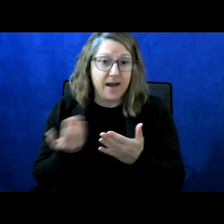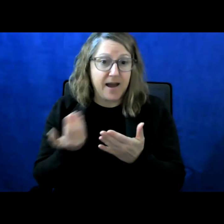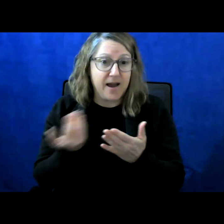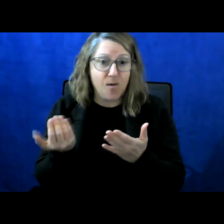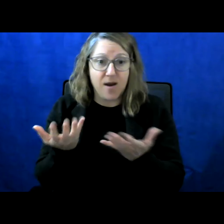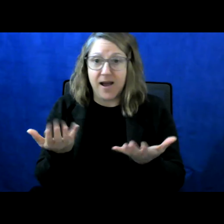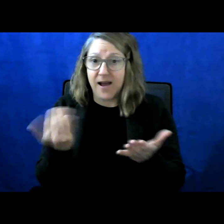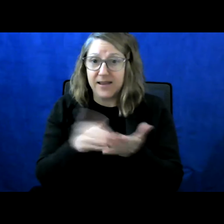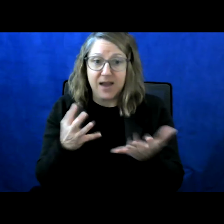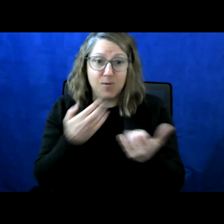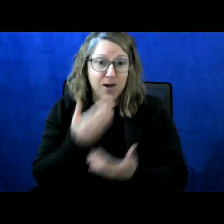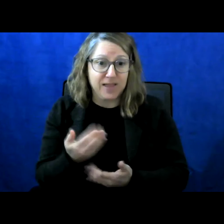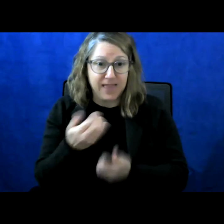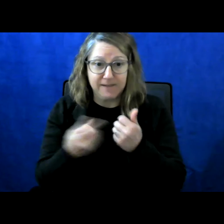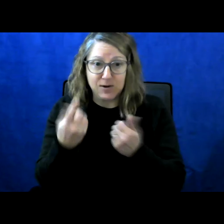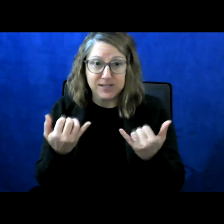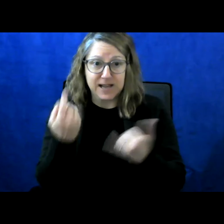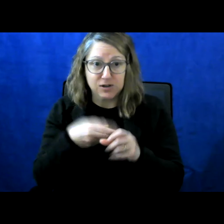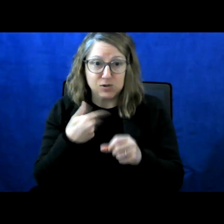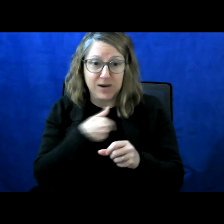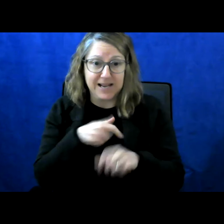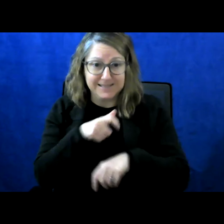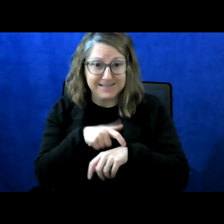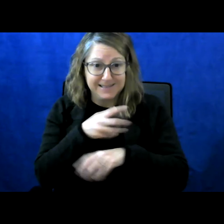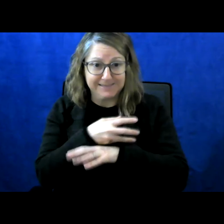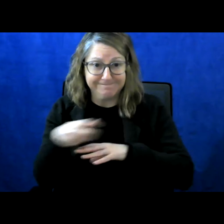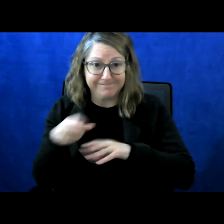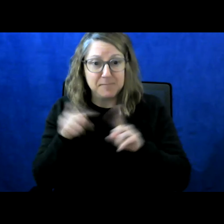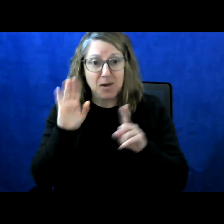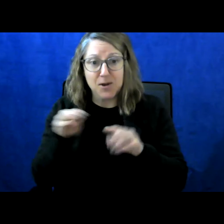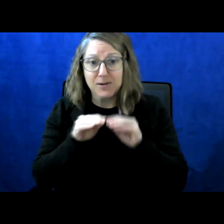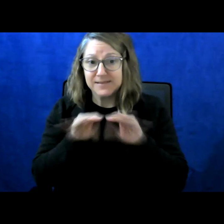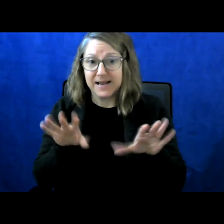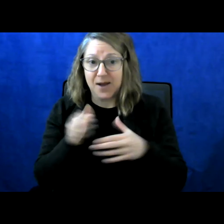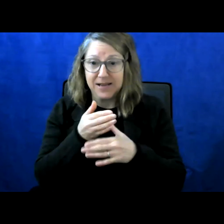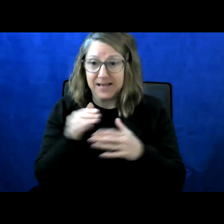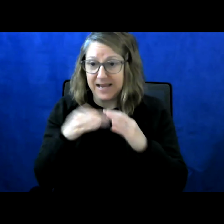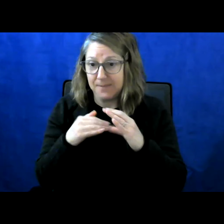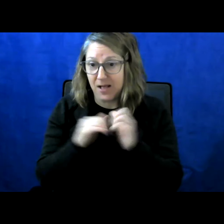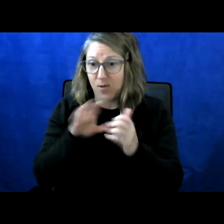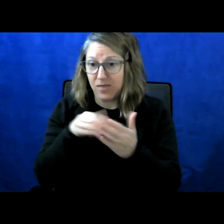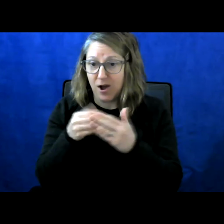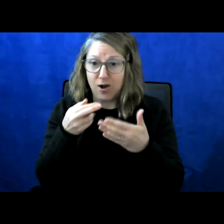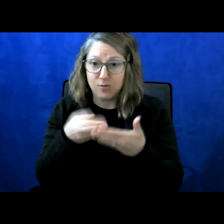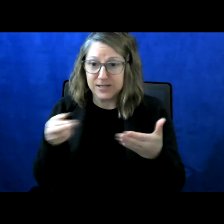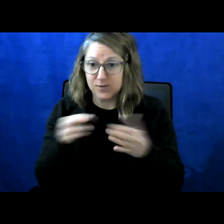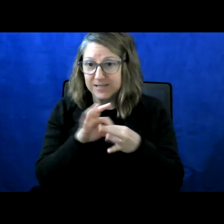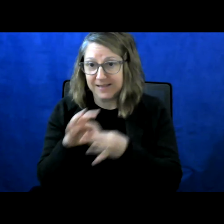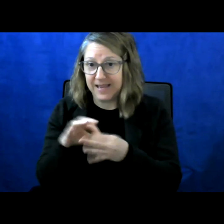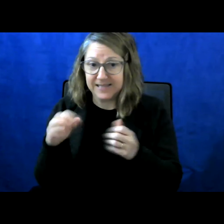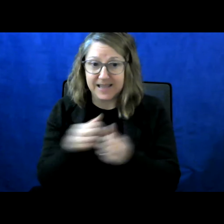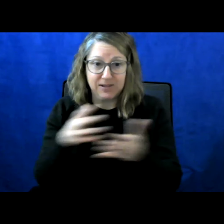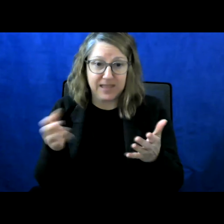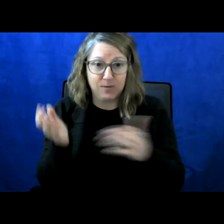we're a little over on time, but we'll send an email out with all these resource links, all the information that we've shared today. Thank you to